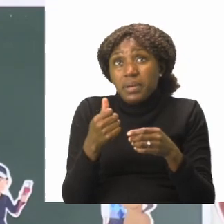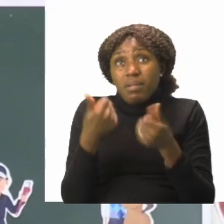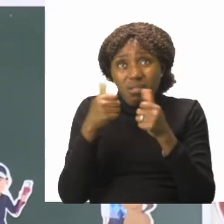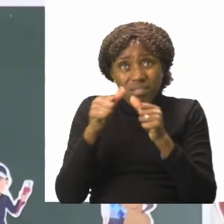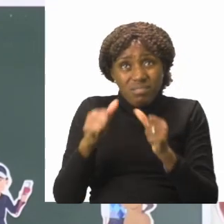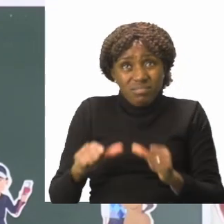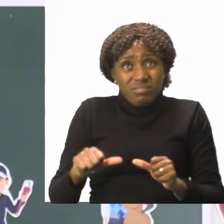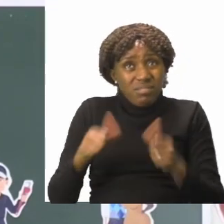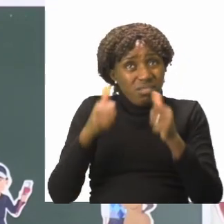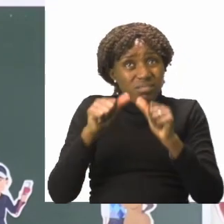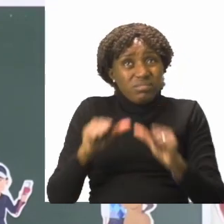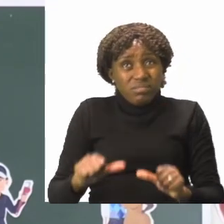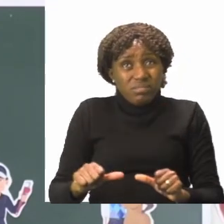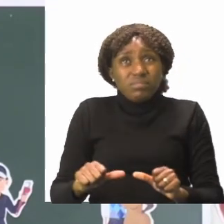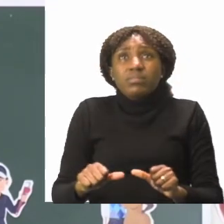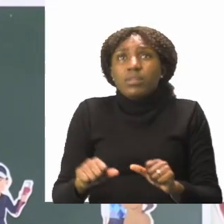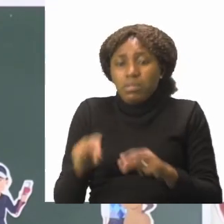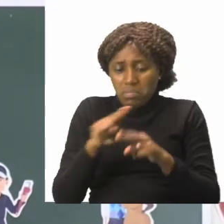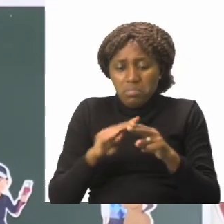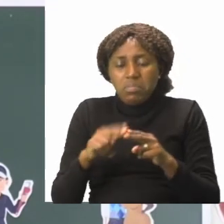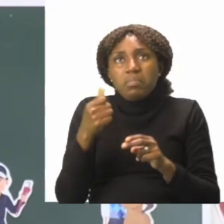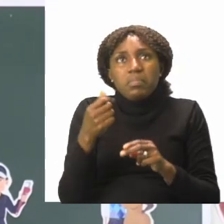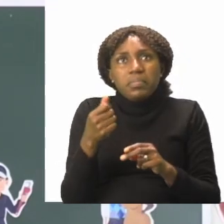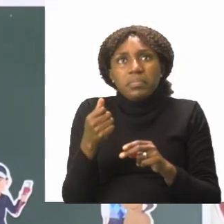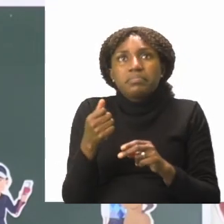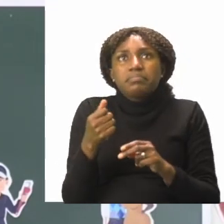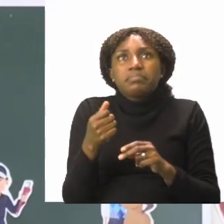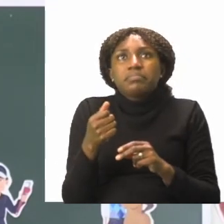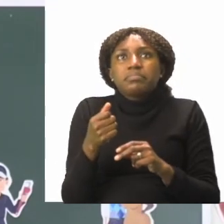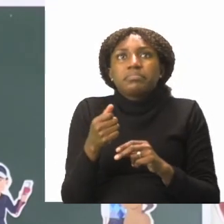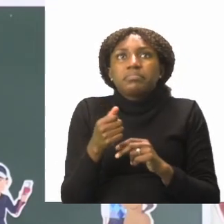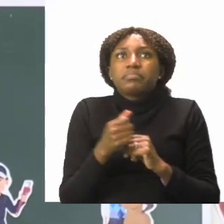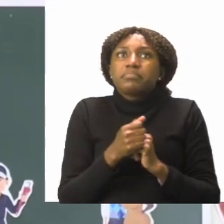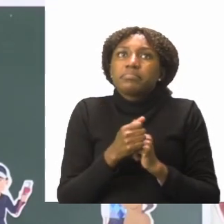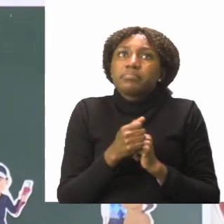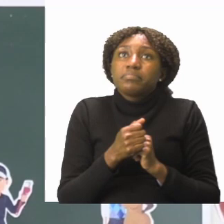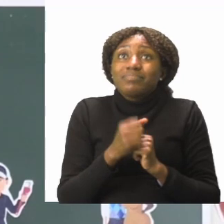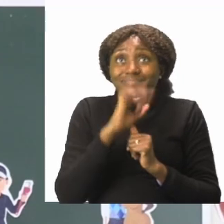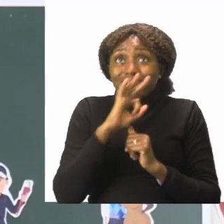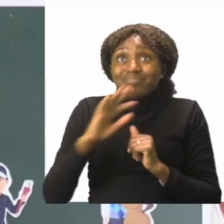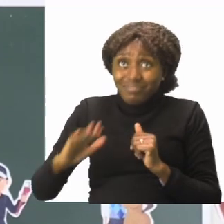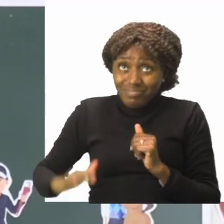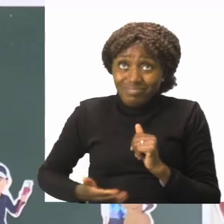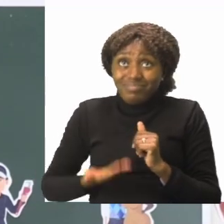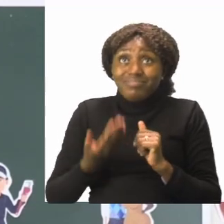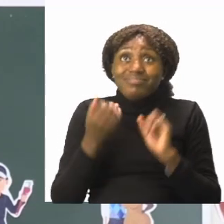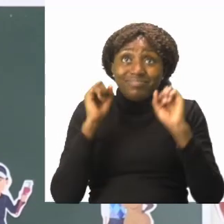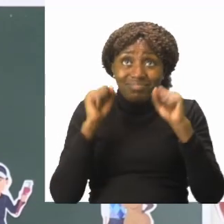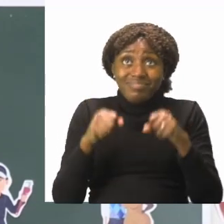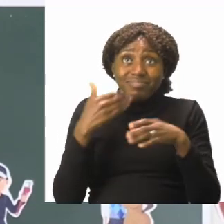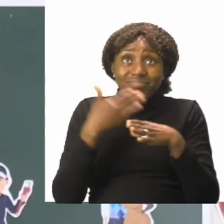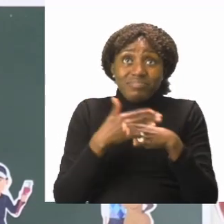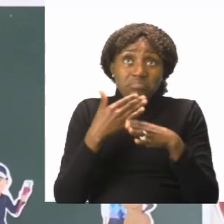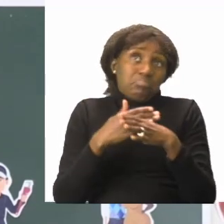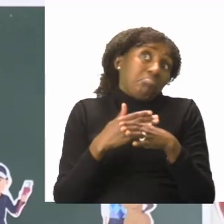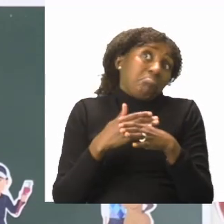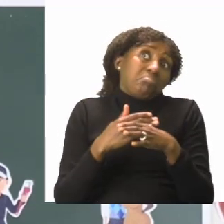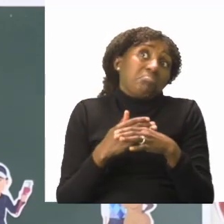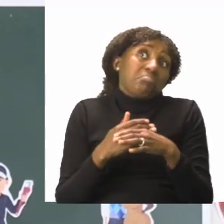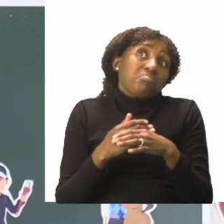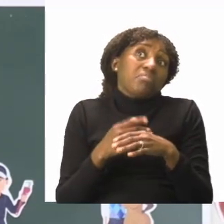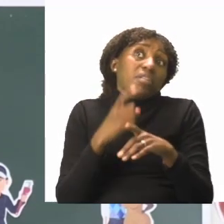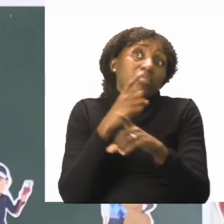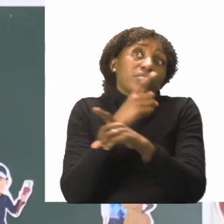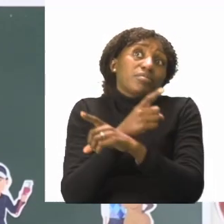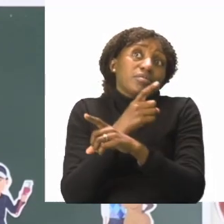dealing with money. Then you can also be someone else who's working in the government, someone who's